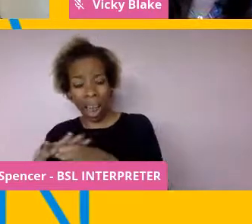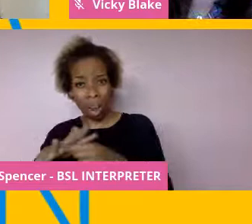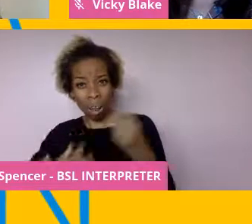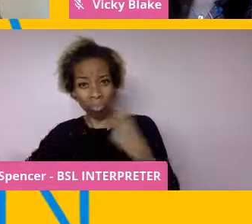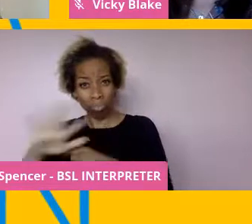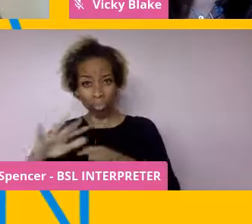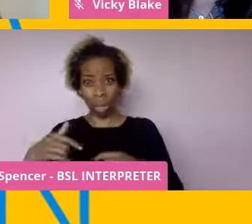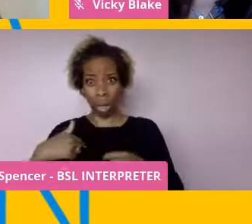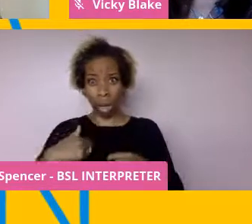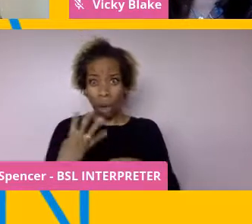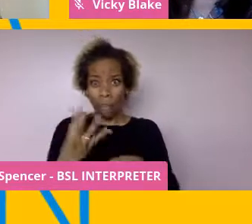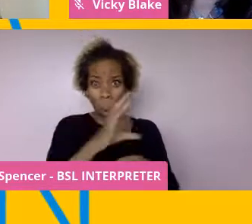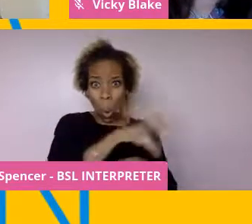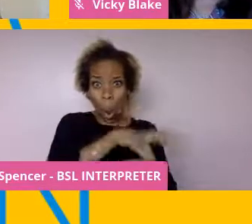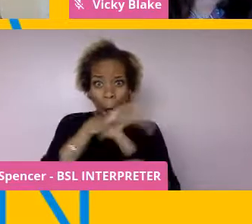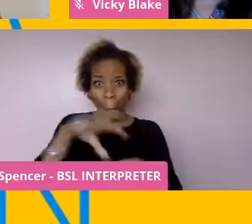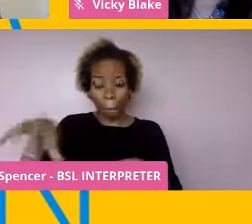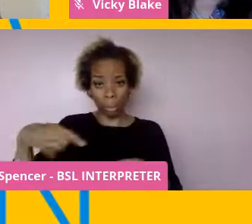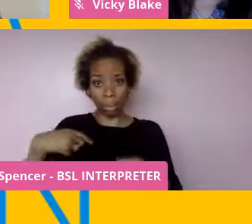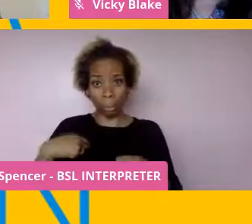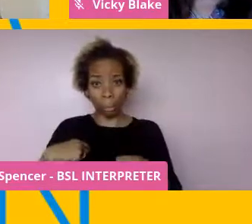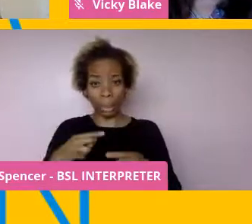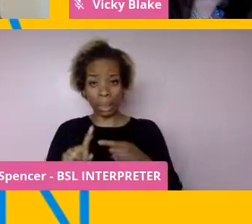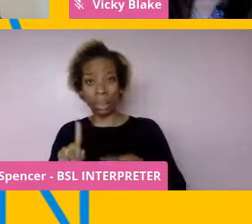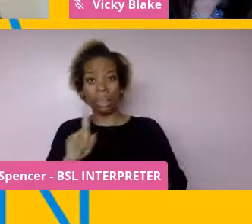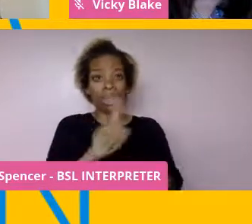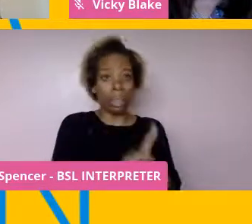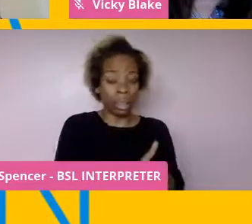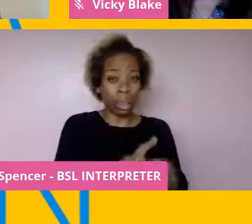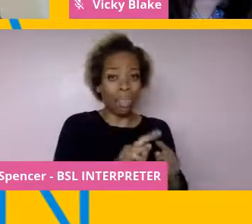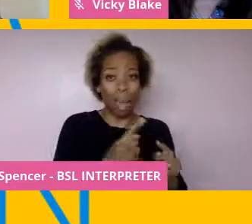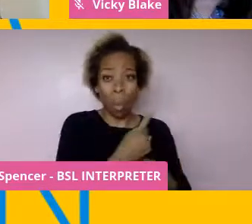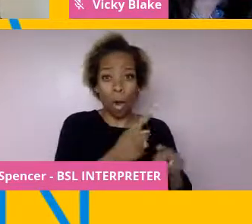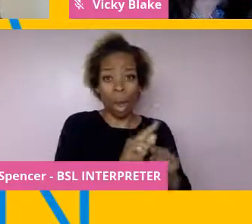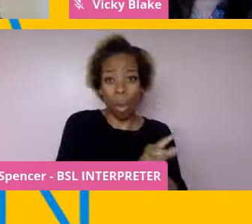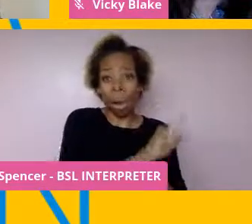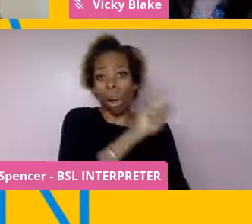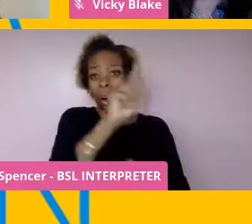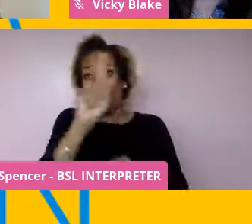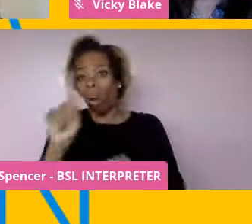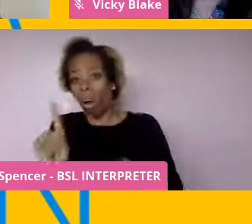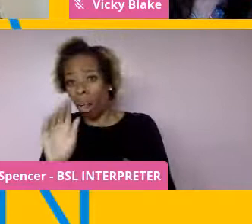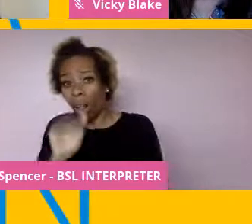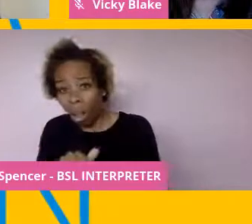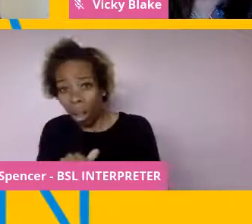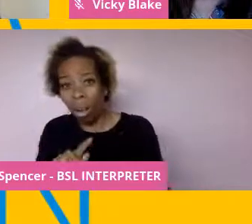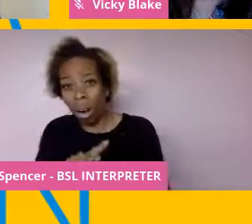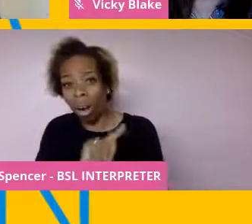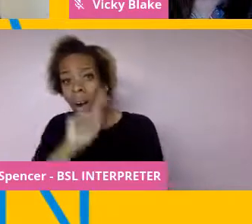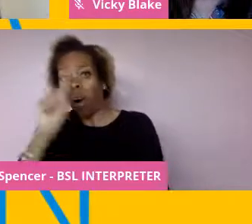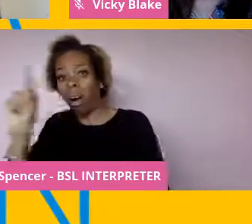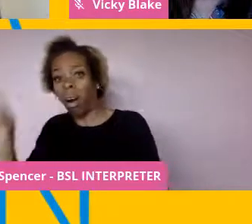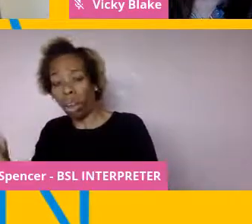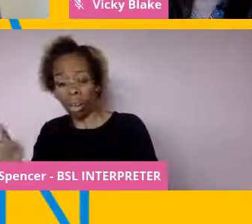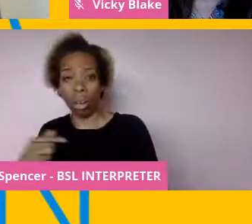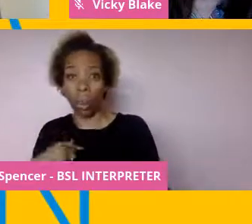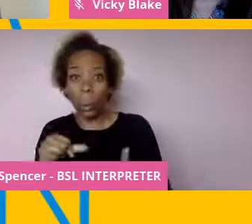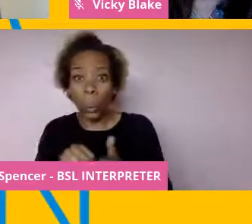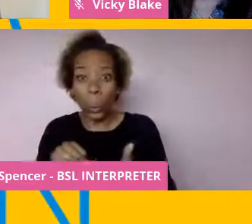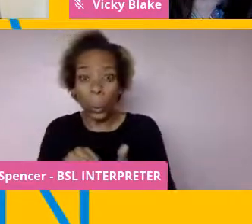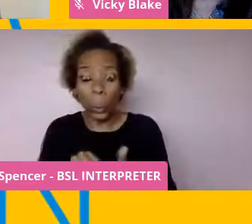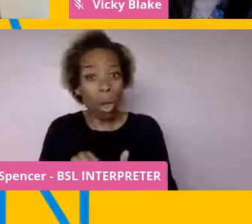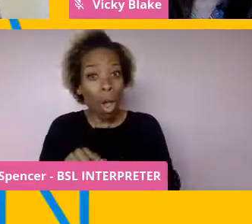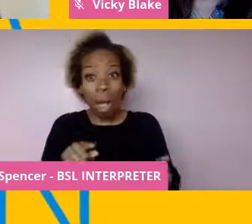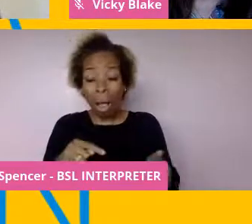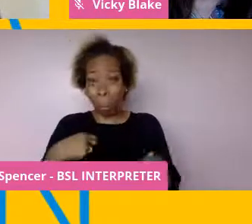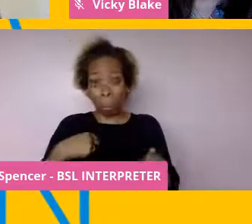4 campuses that actually takes an hour at least to get from one to the other, and doing them all 3 in the same day is quite difficult. It also means you don't have any sense of